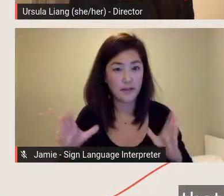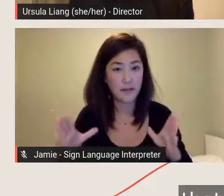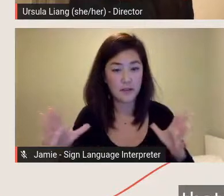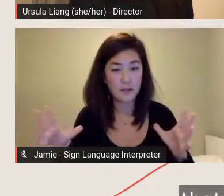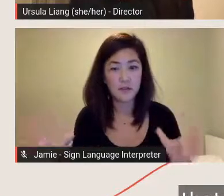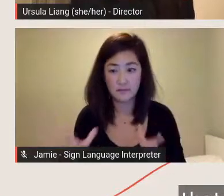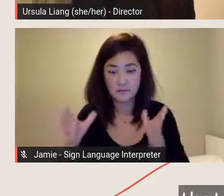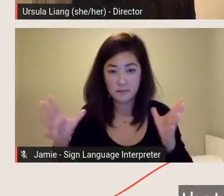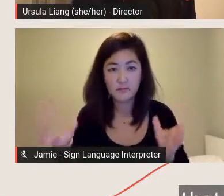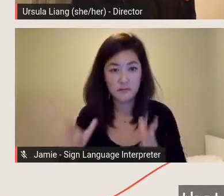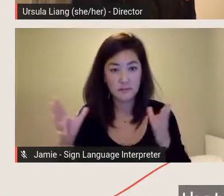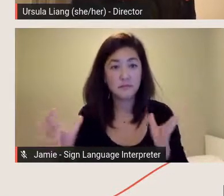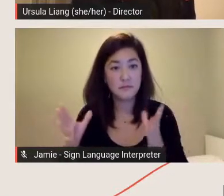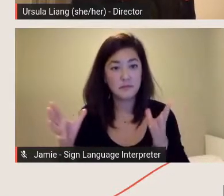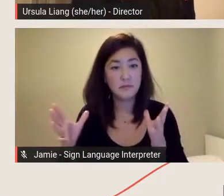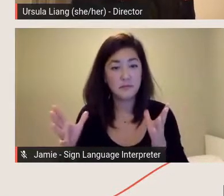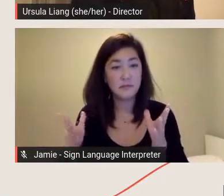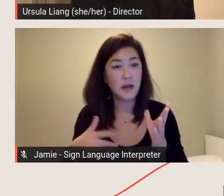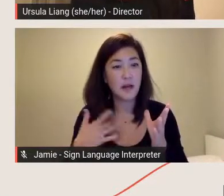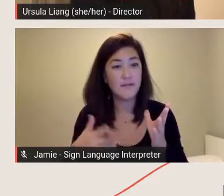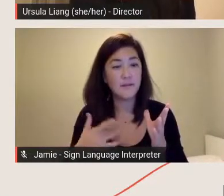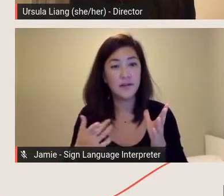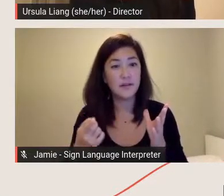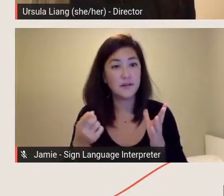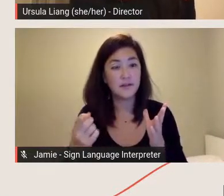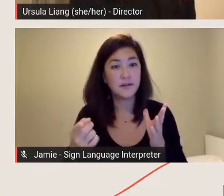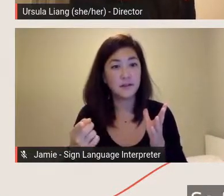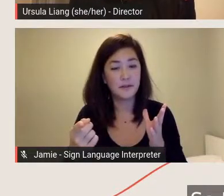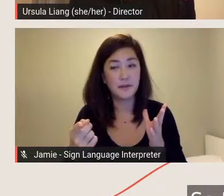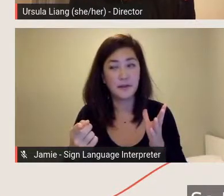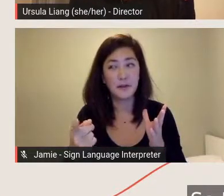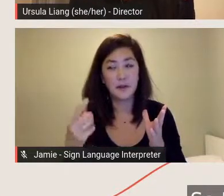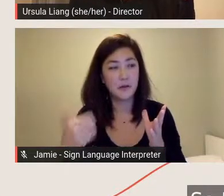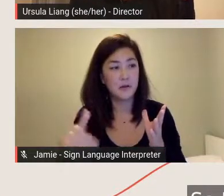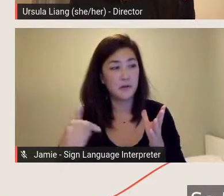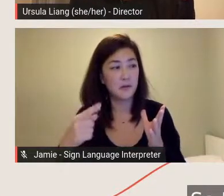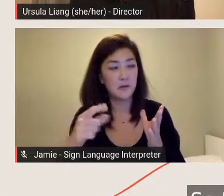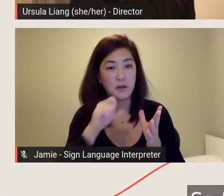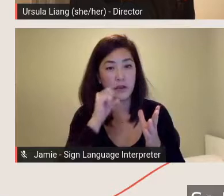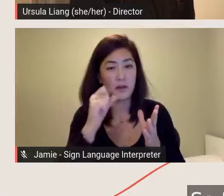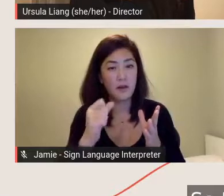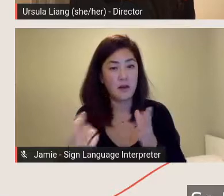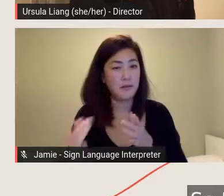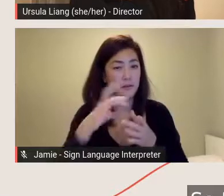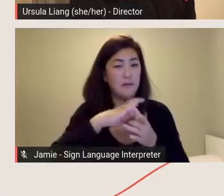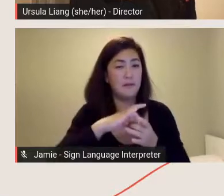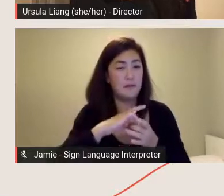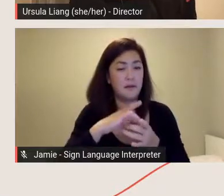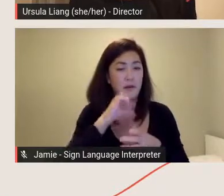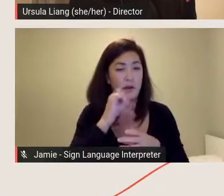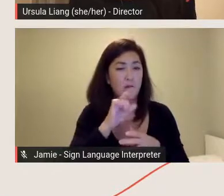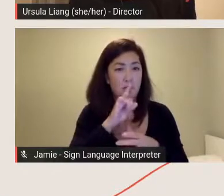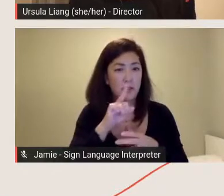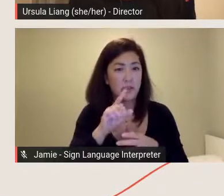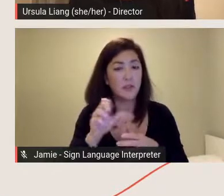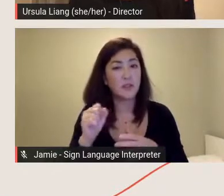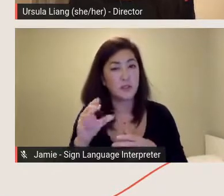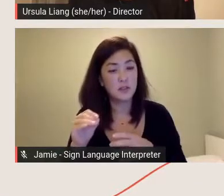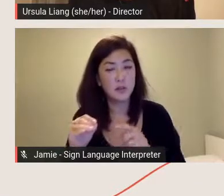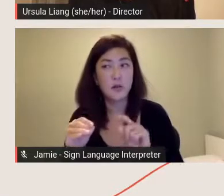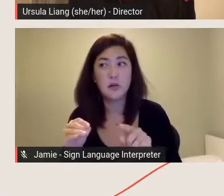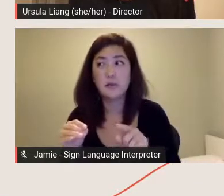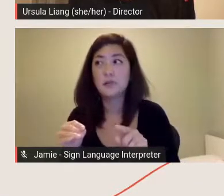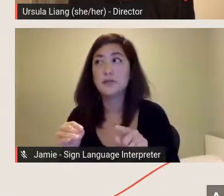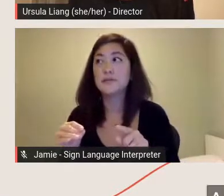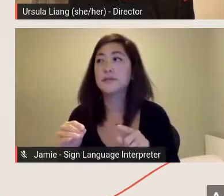didn't fit their progressive values was like a big wake-up call. So I think there's a lot of movement from sort of the more active